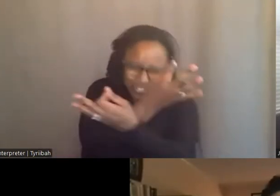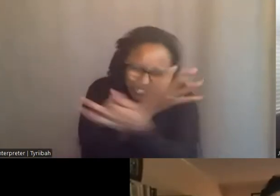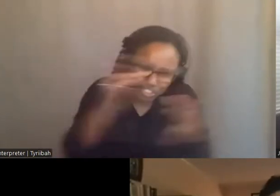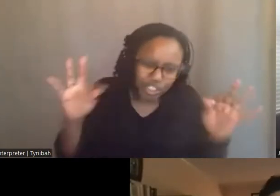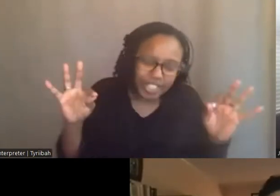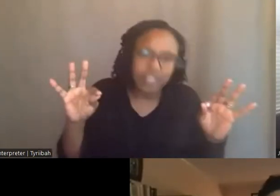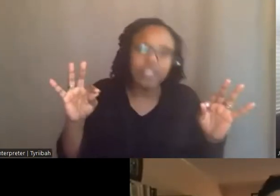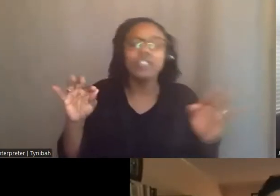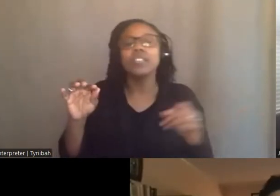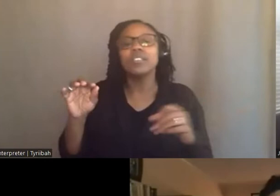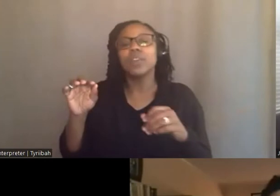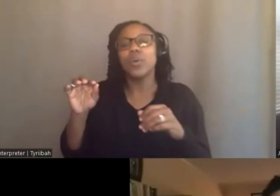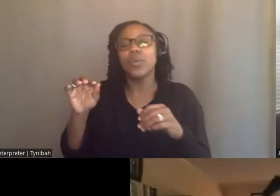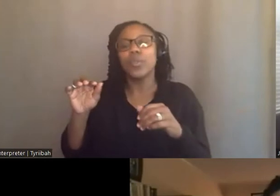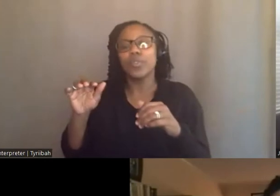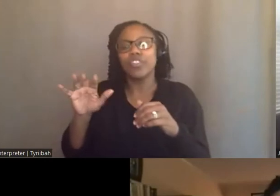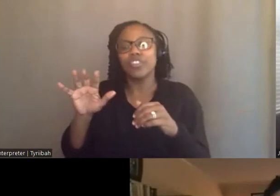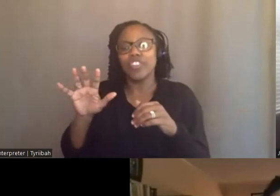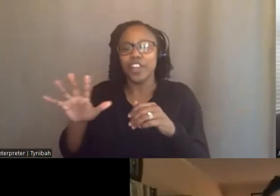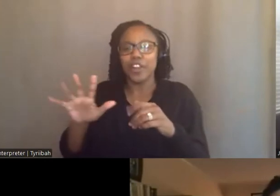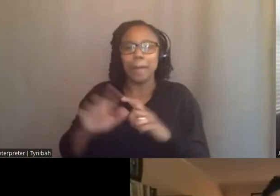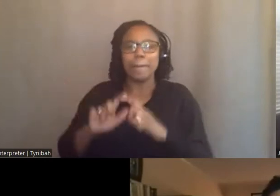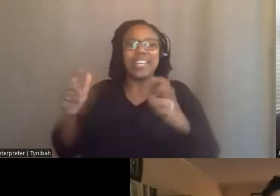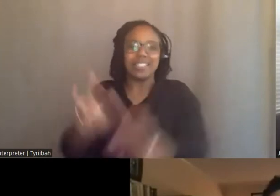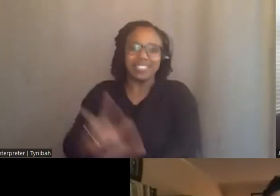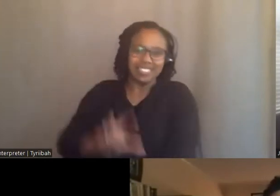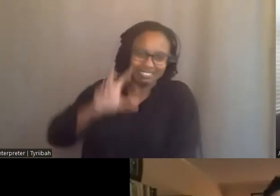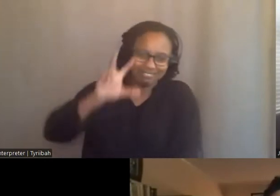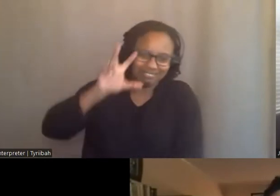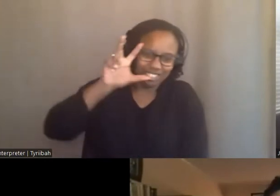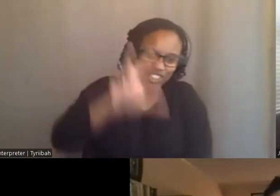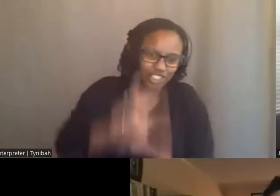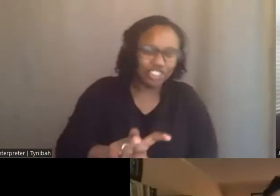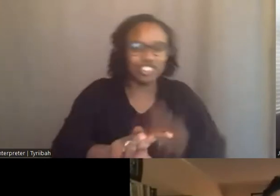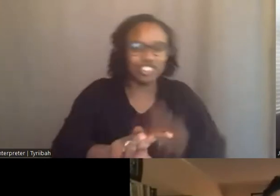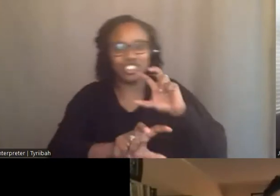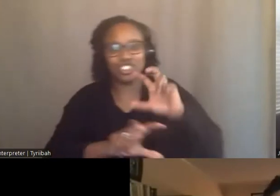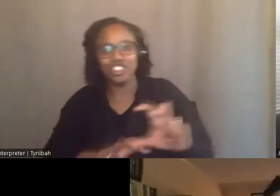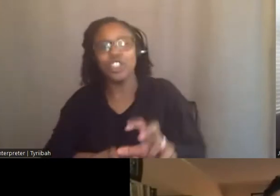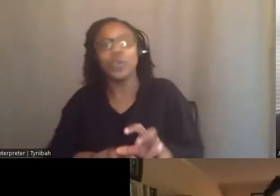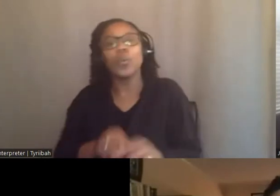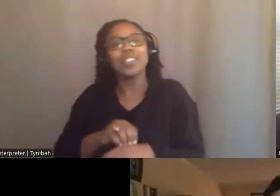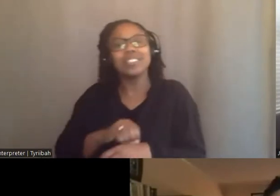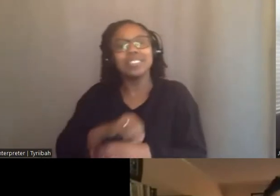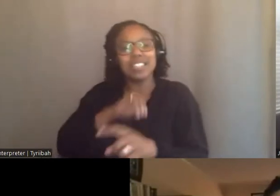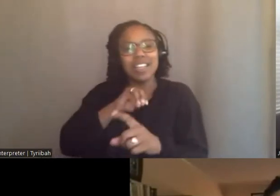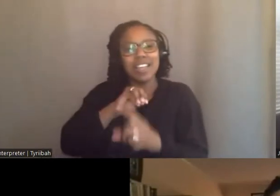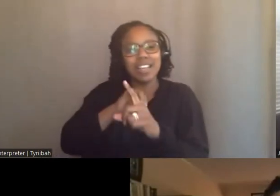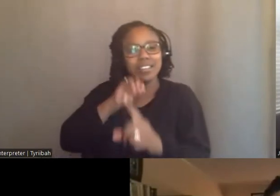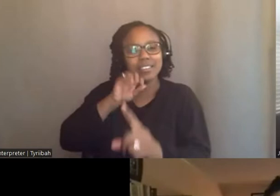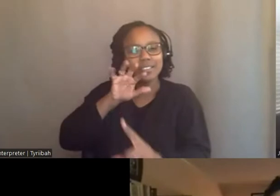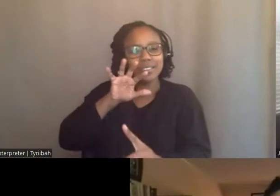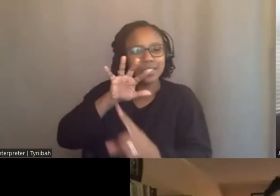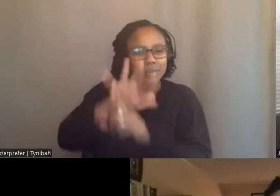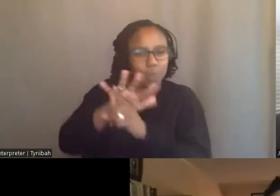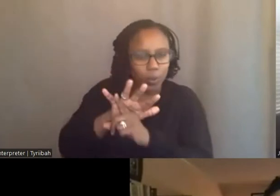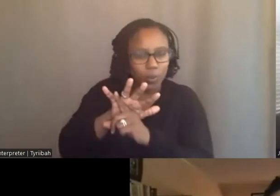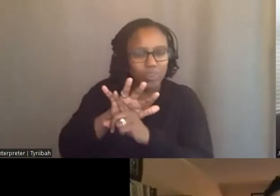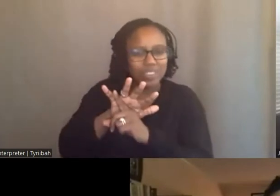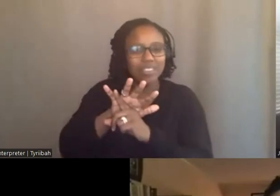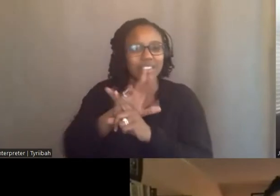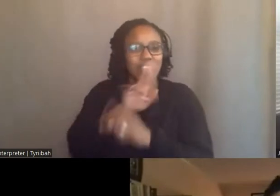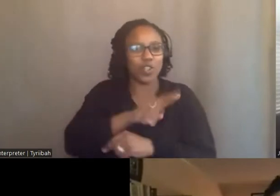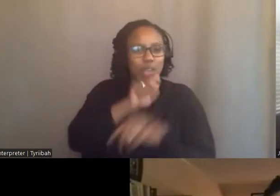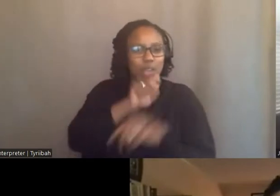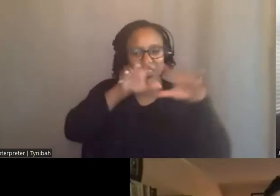I think, to the New Left was to expose the United States' quiet colonization of the